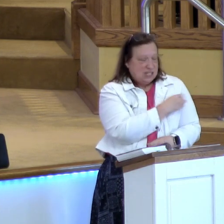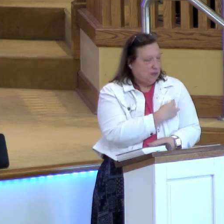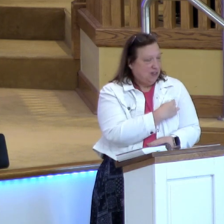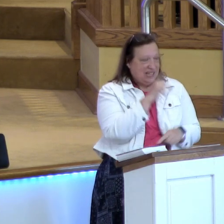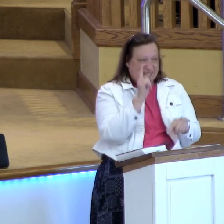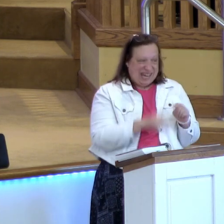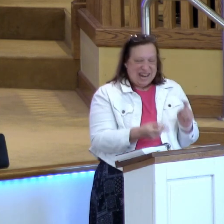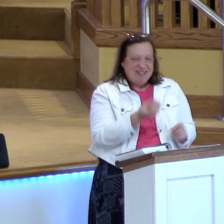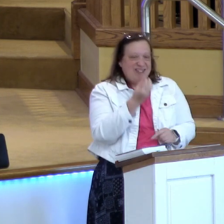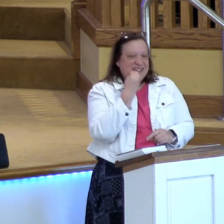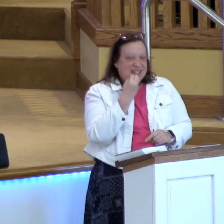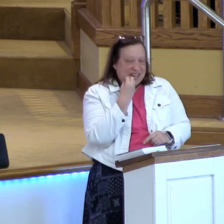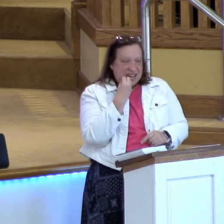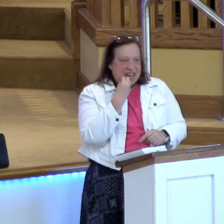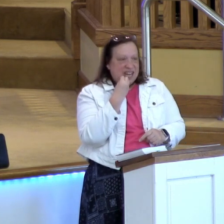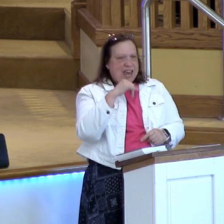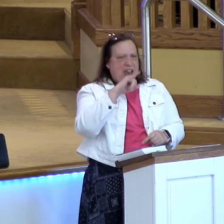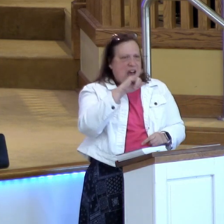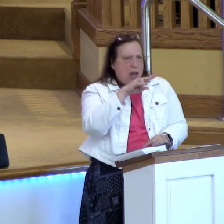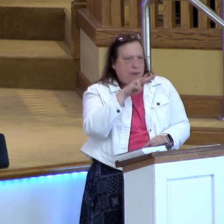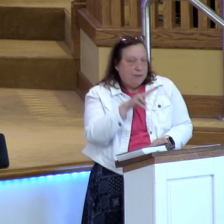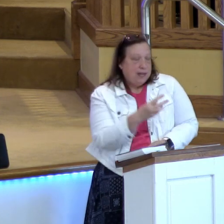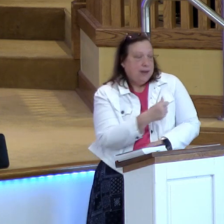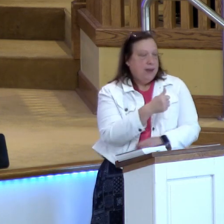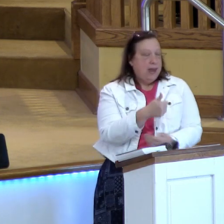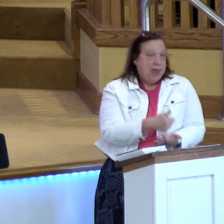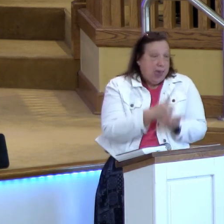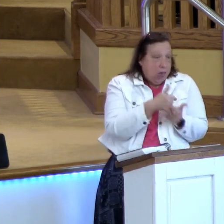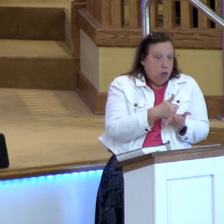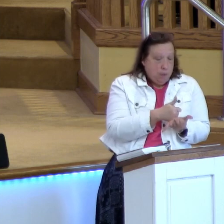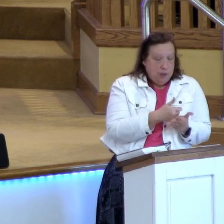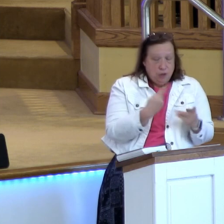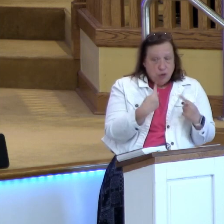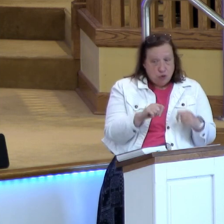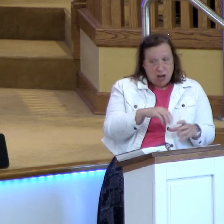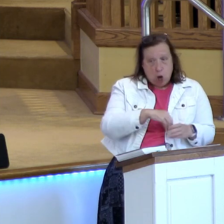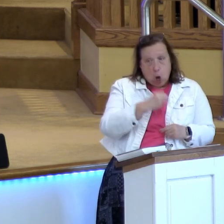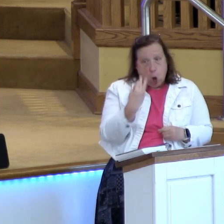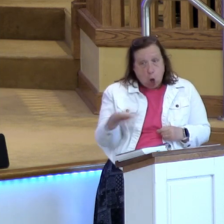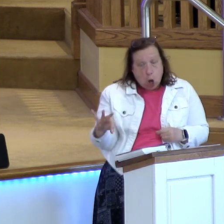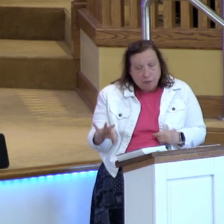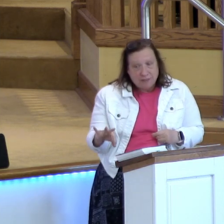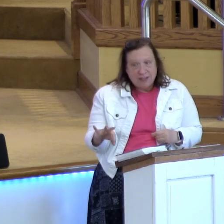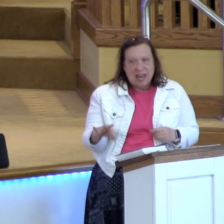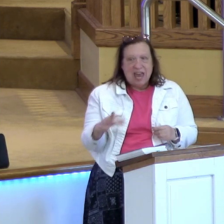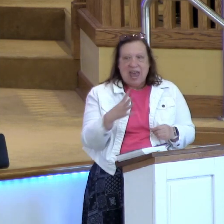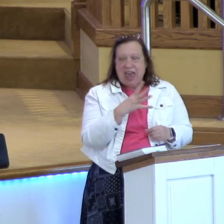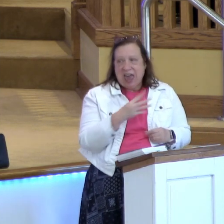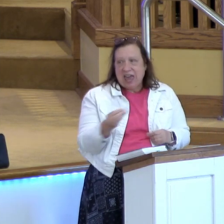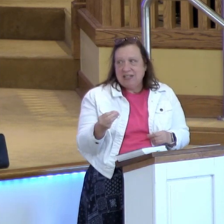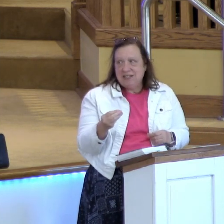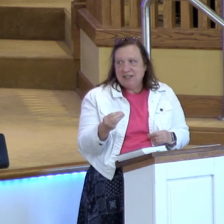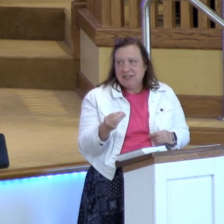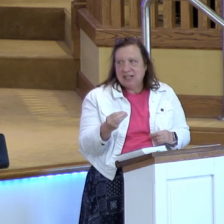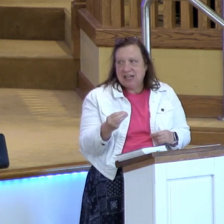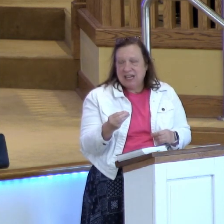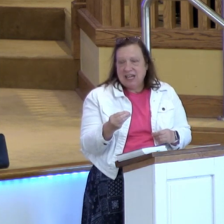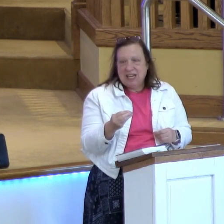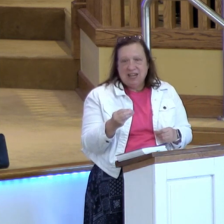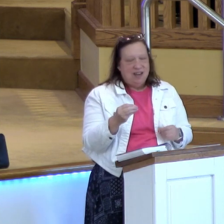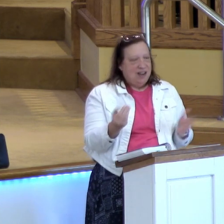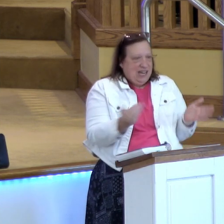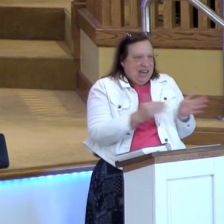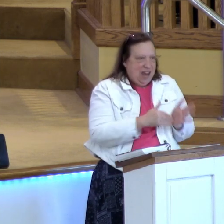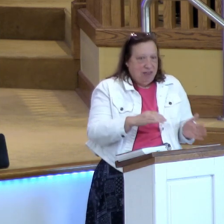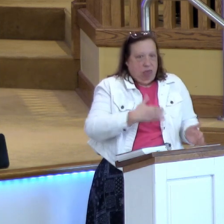down. And they put him on IV for a while so he can get hydrated, and then they try to take it off so he can get hydrated on his own naturally. And then he just throws up and gets sick again, so they